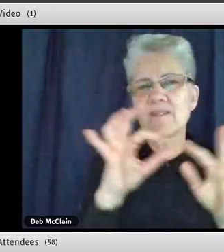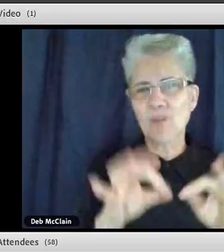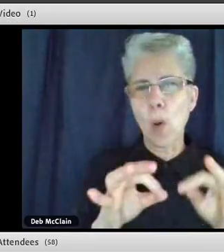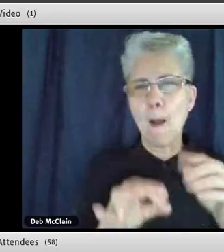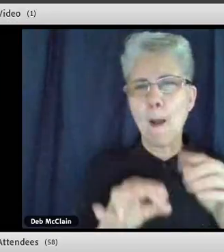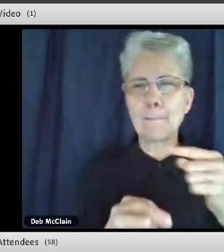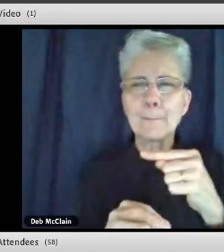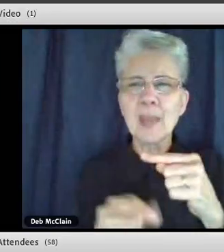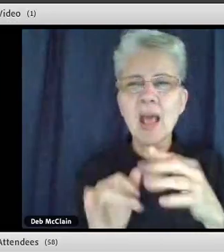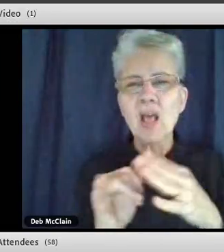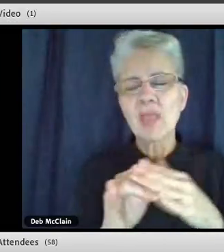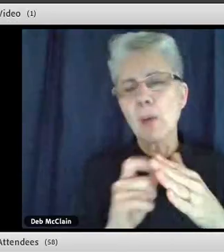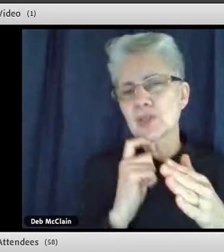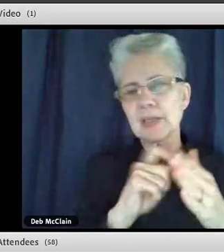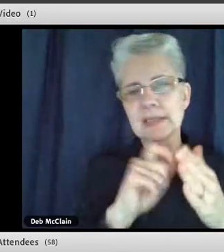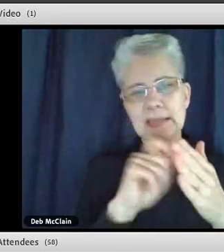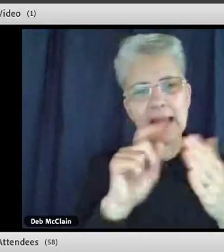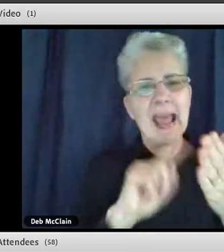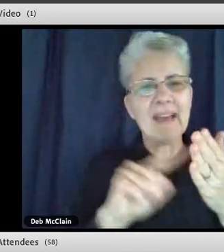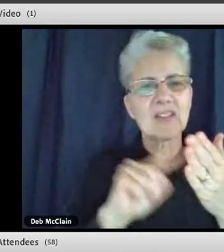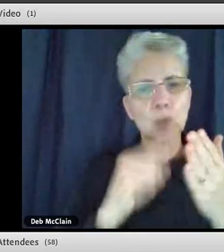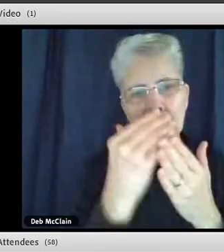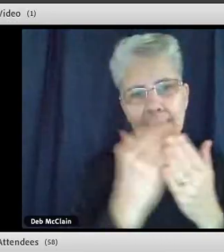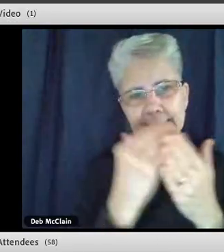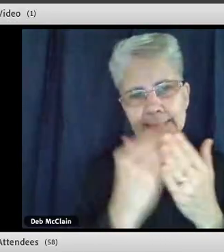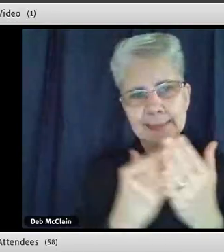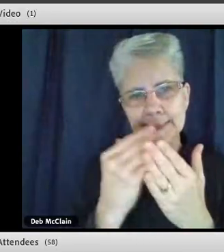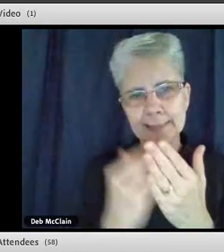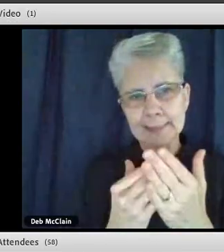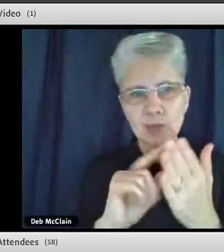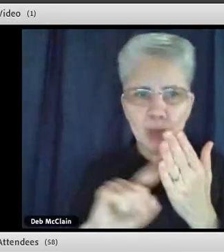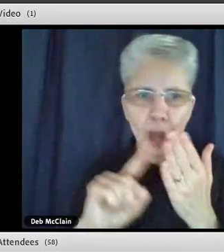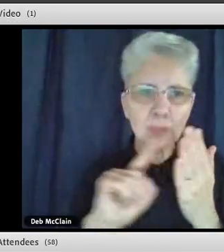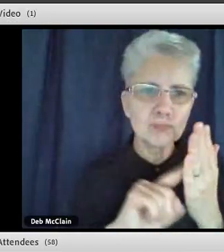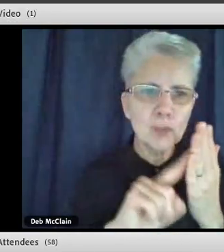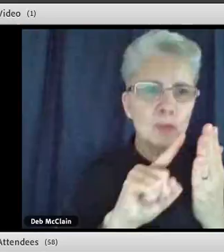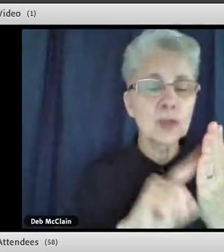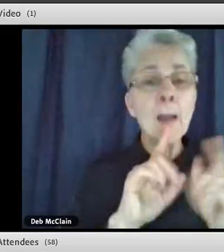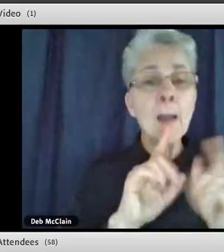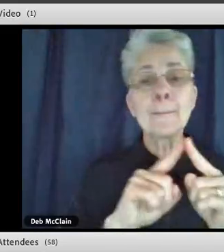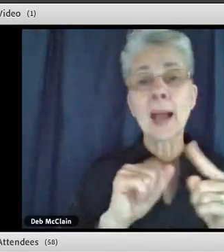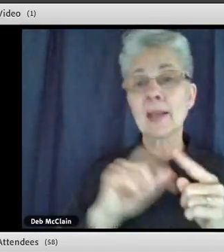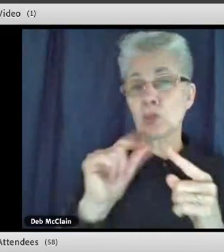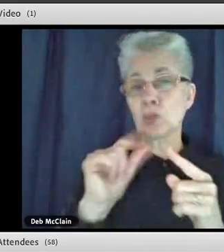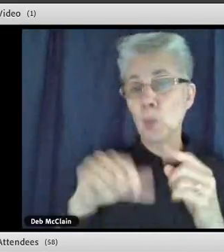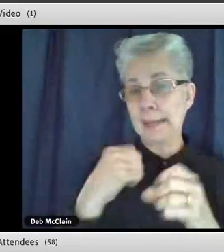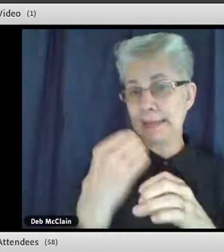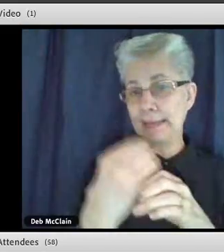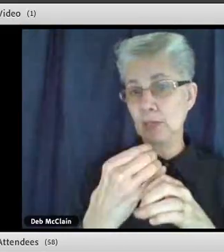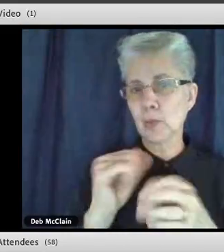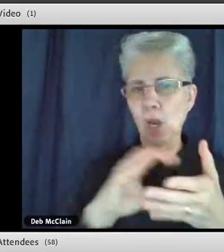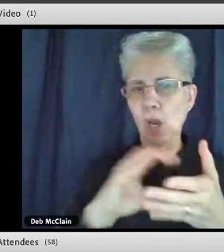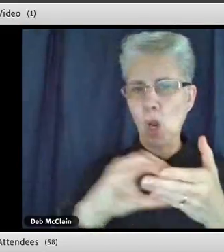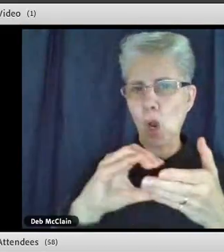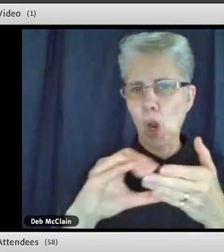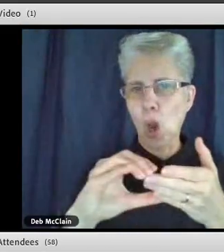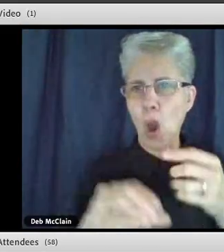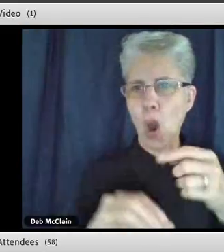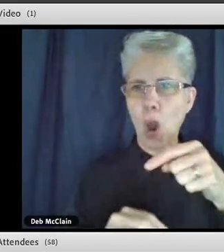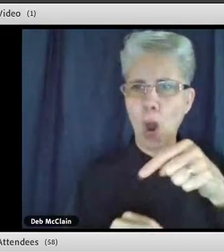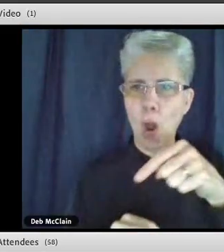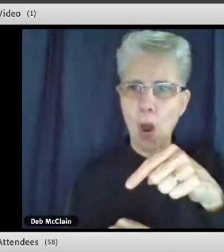catalog, which was essentially just an inventory list. But over time in the 20th century, the card